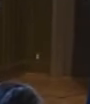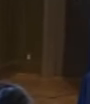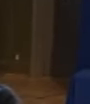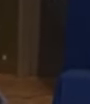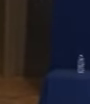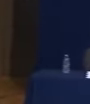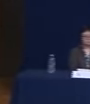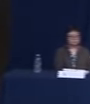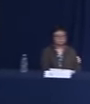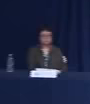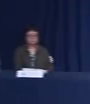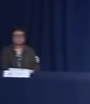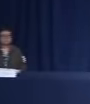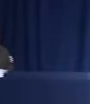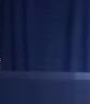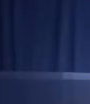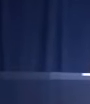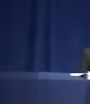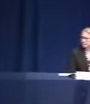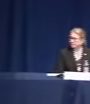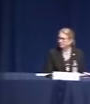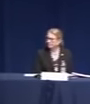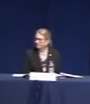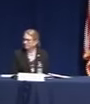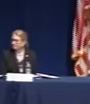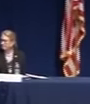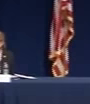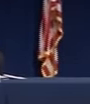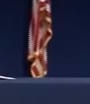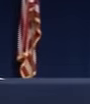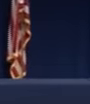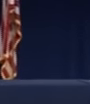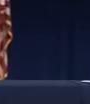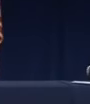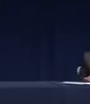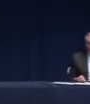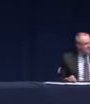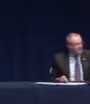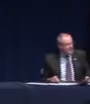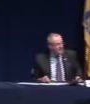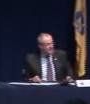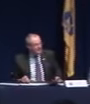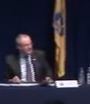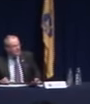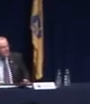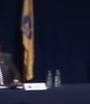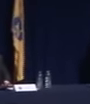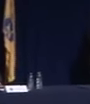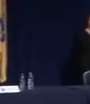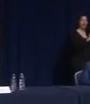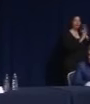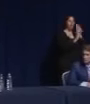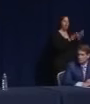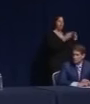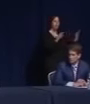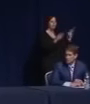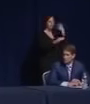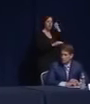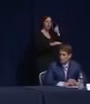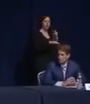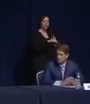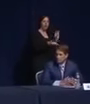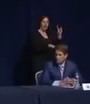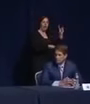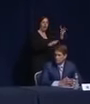Bergen County College is going to open at 8 a.m. tomorrow morning. We would hope and expect, and Pat Callahan can comment on this at some